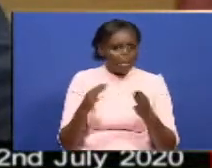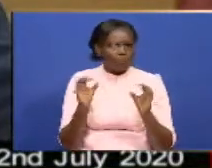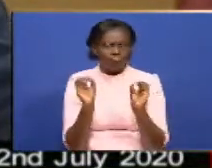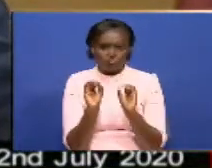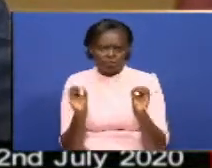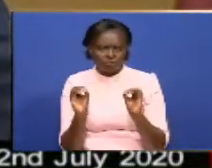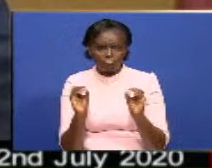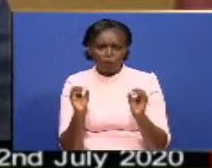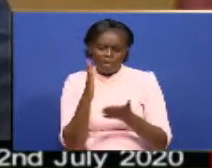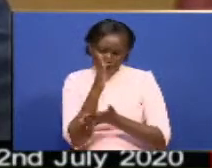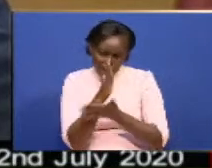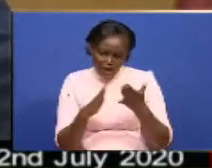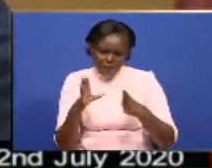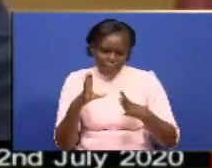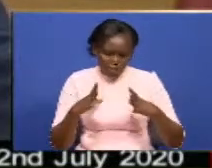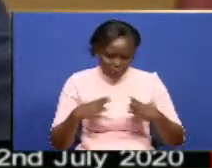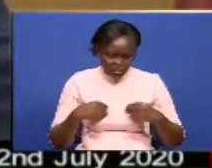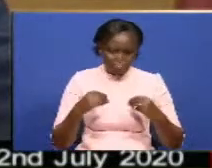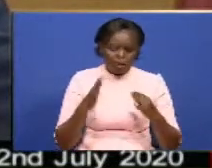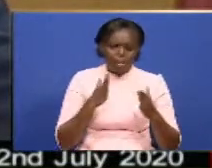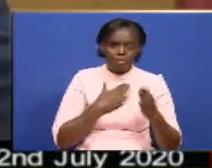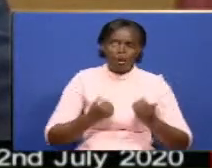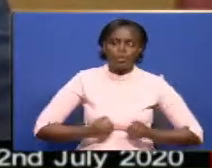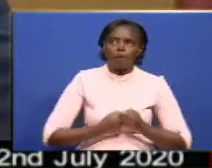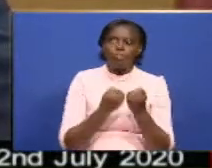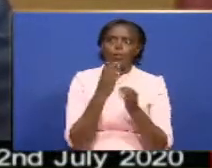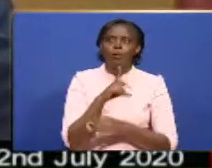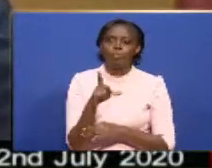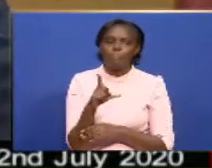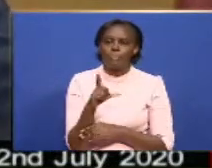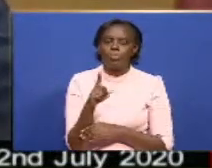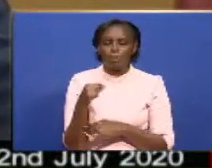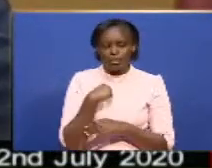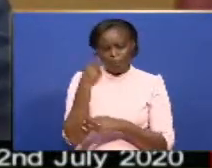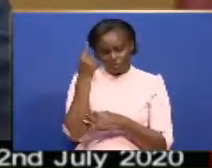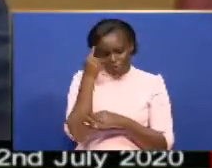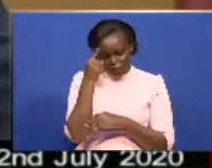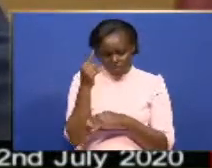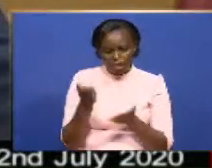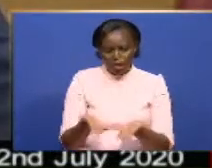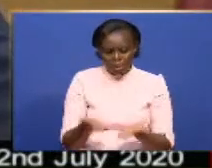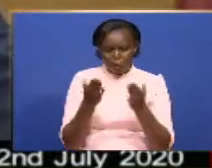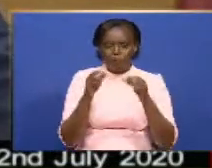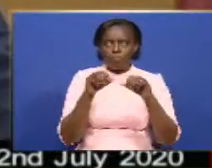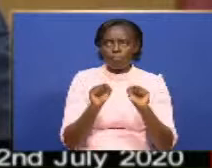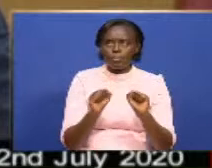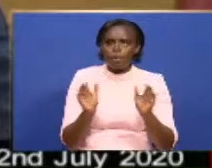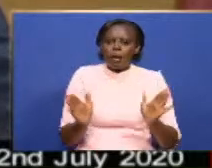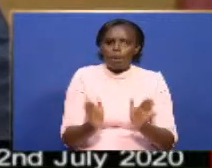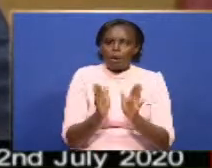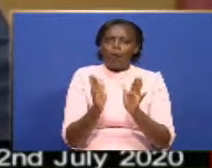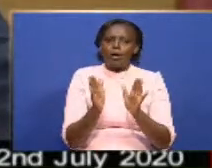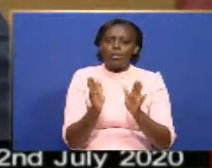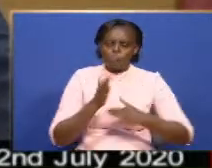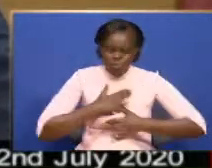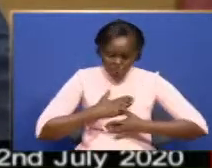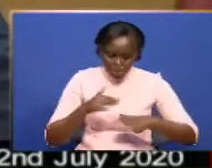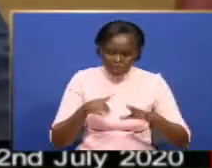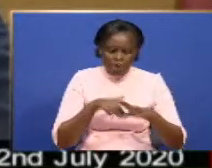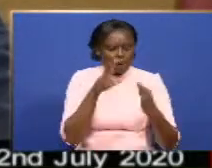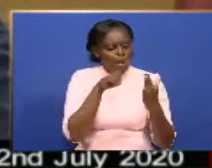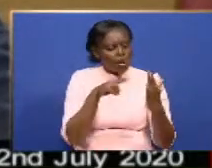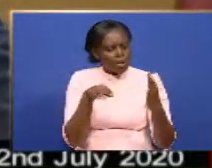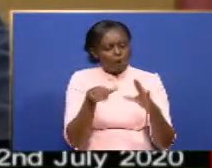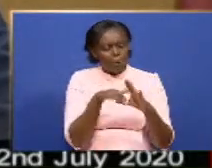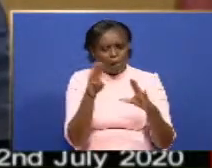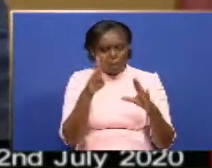fully. So even as I support Honorable Speaker, I think there is still room to improve, And I want to encourage honorable members to look at the bill, and where they